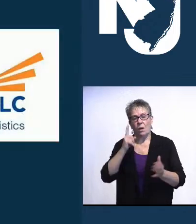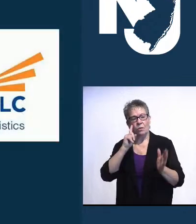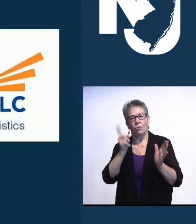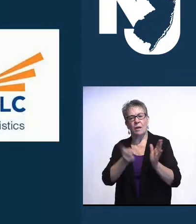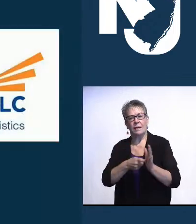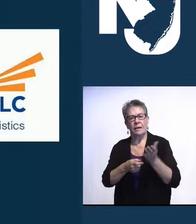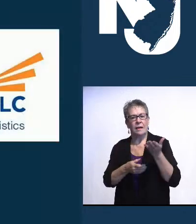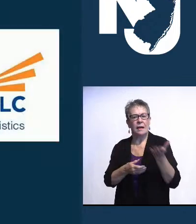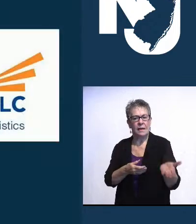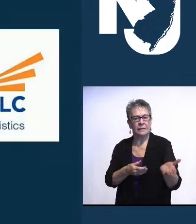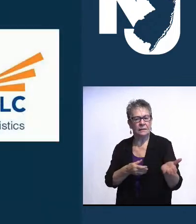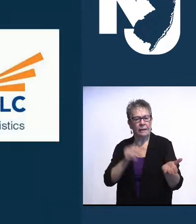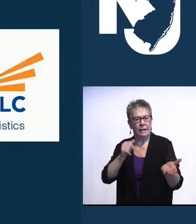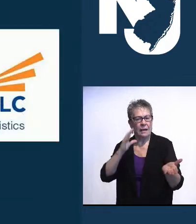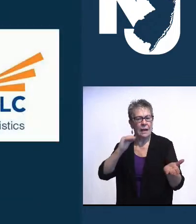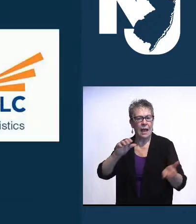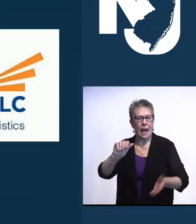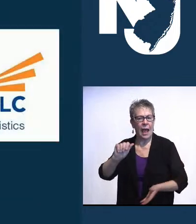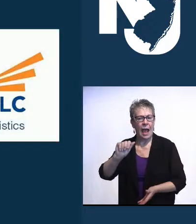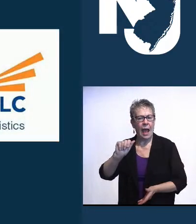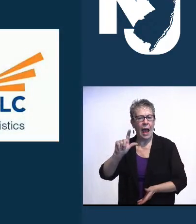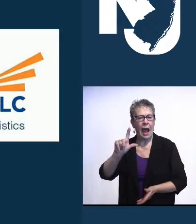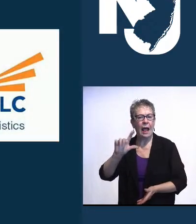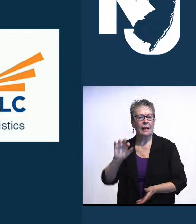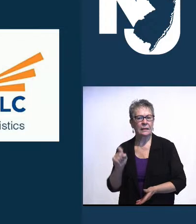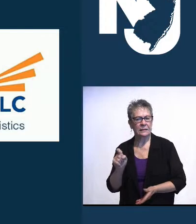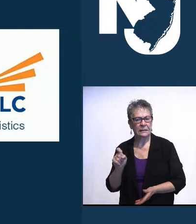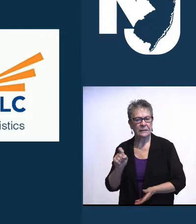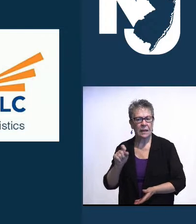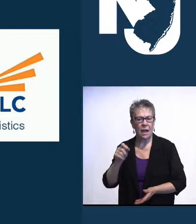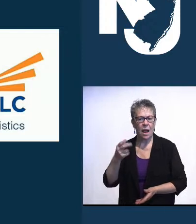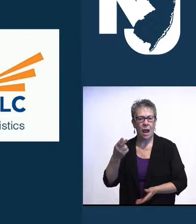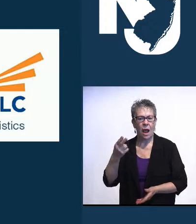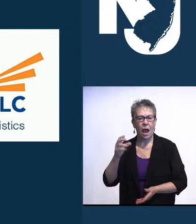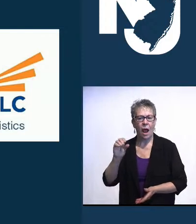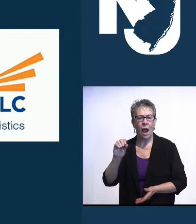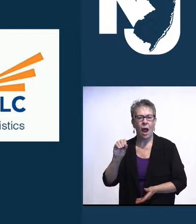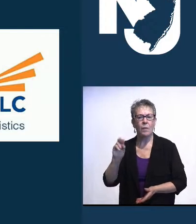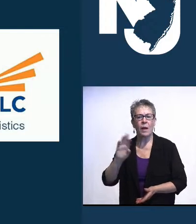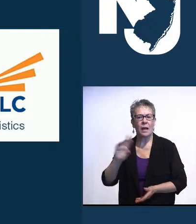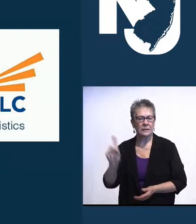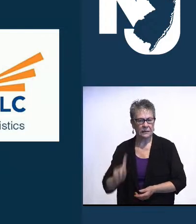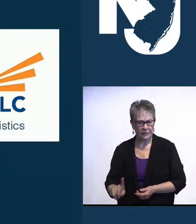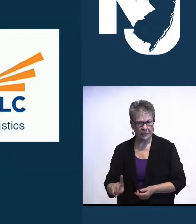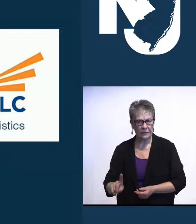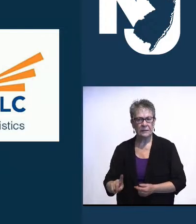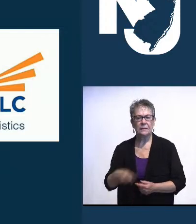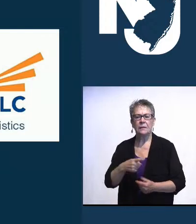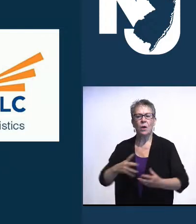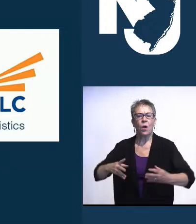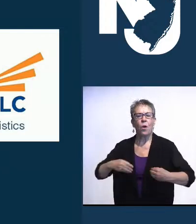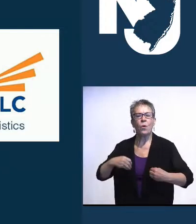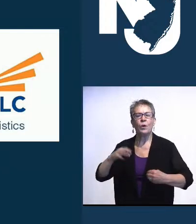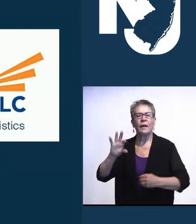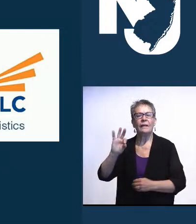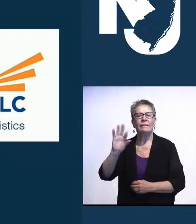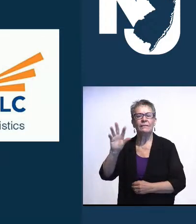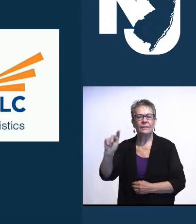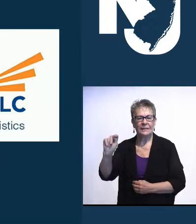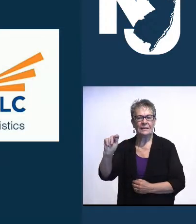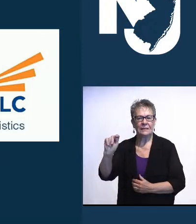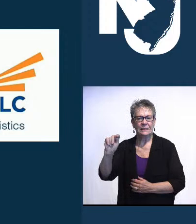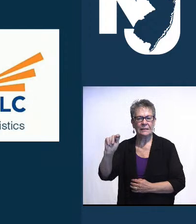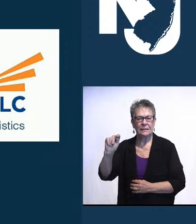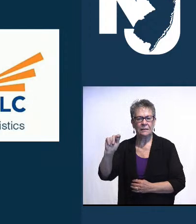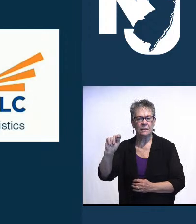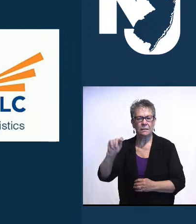Alex Habaz, the owner of the logistics company Fleet Distribution Centers. For nearly 20 years, Alex and Fleet Distribution Centers